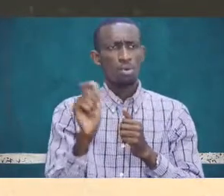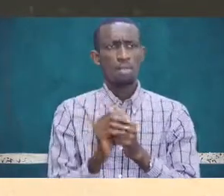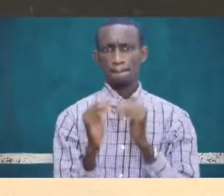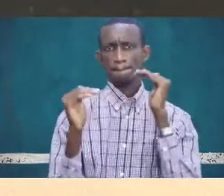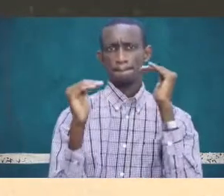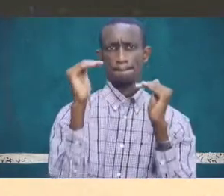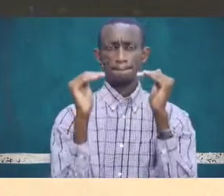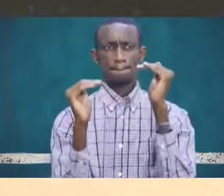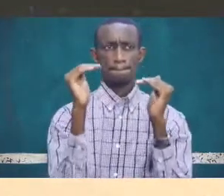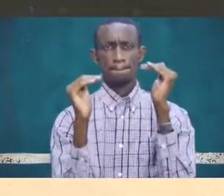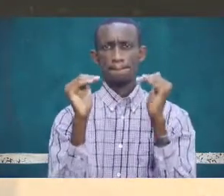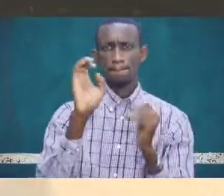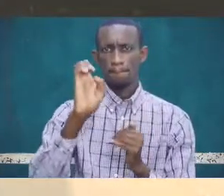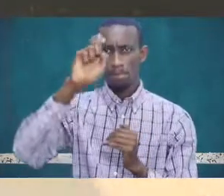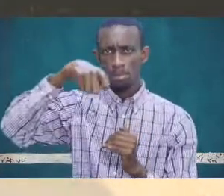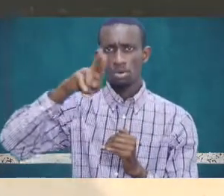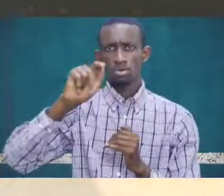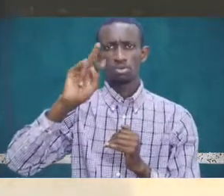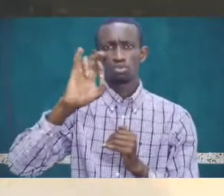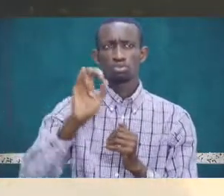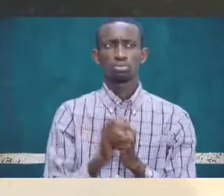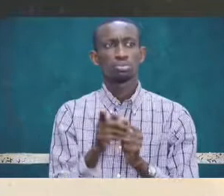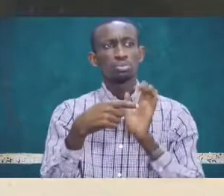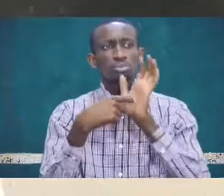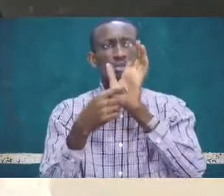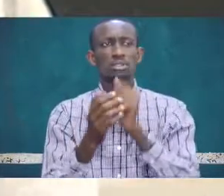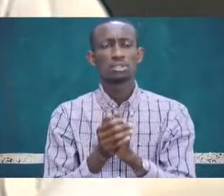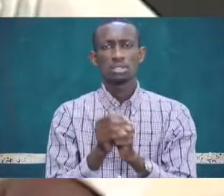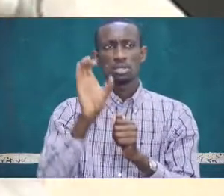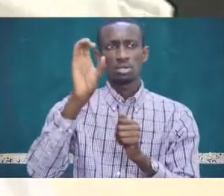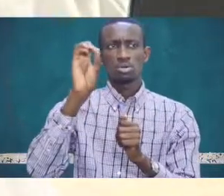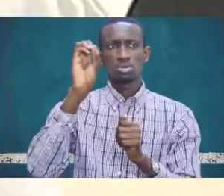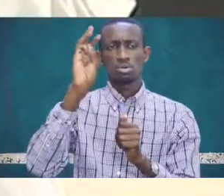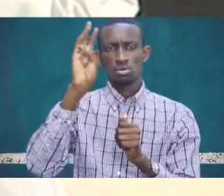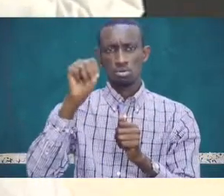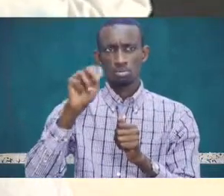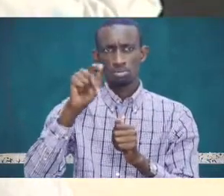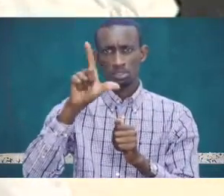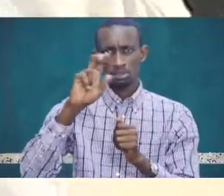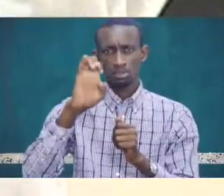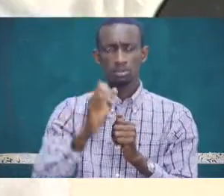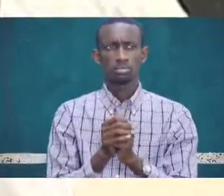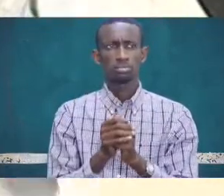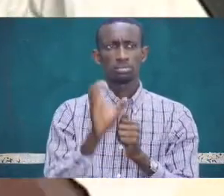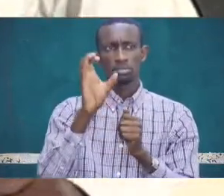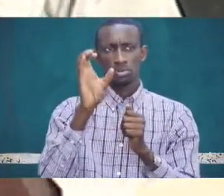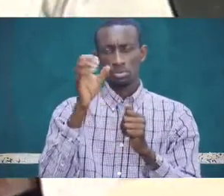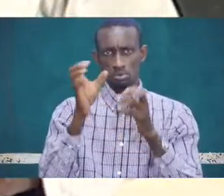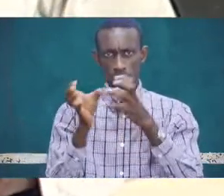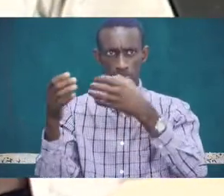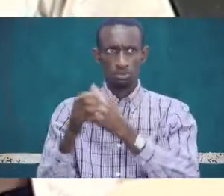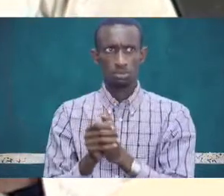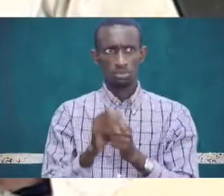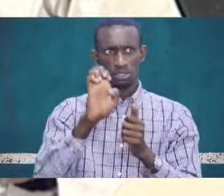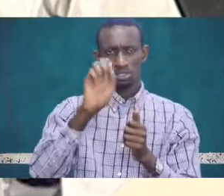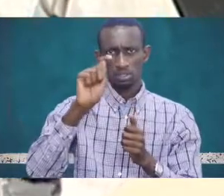to show complete combustion of ethanol. So we did that one together. You remember the experiment that